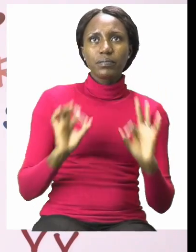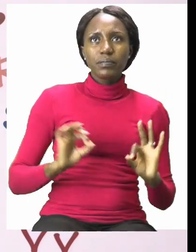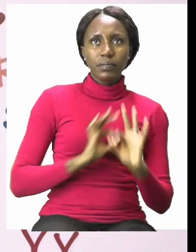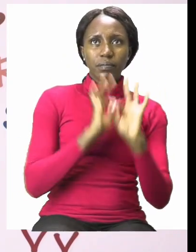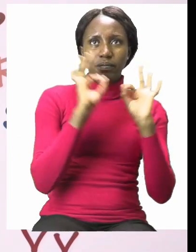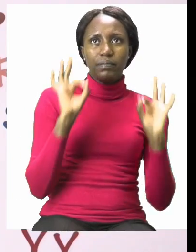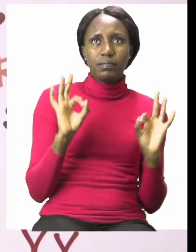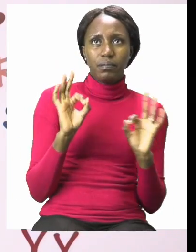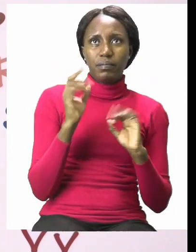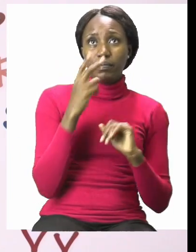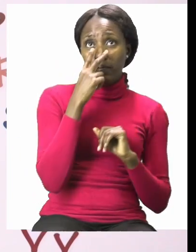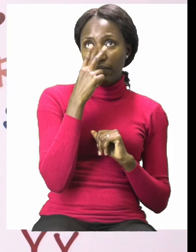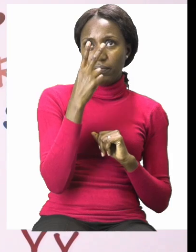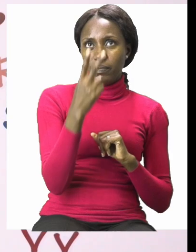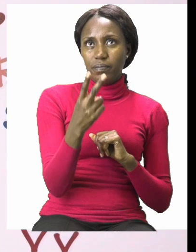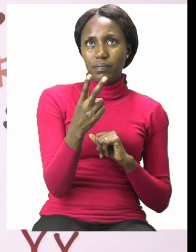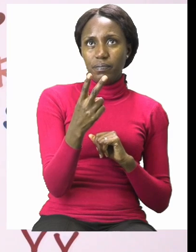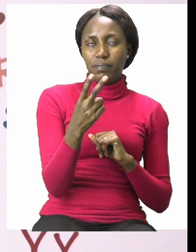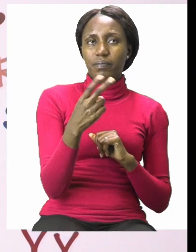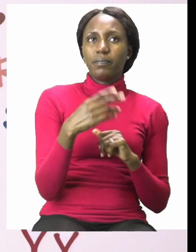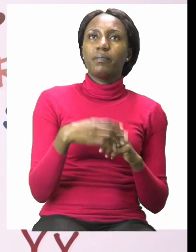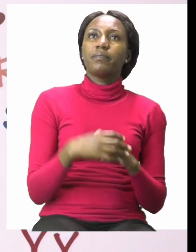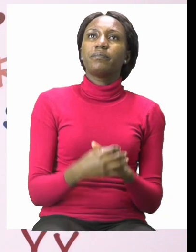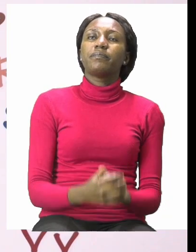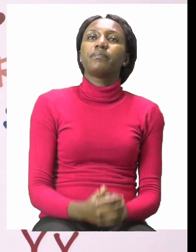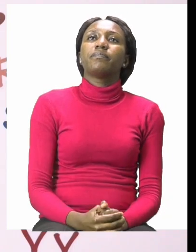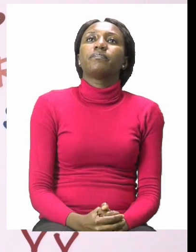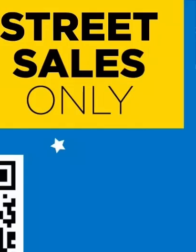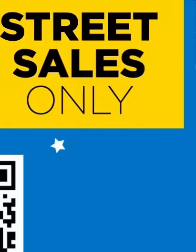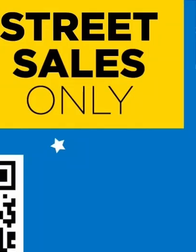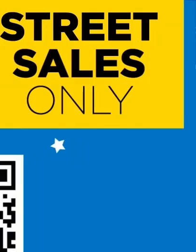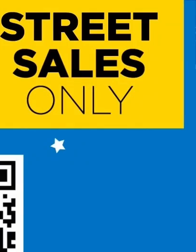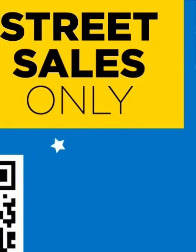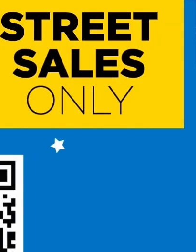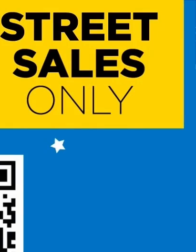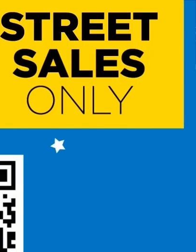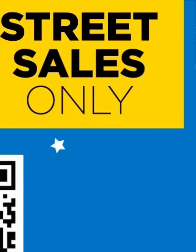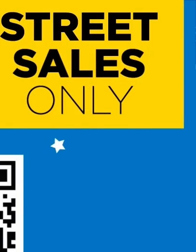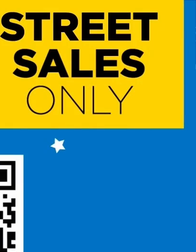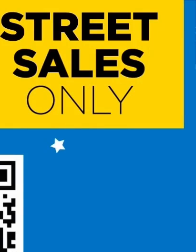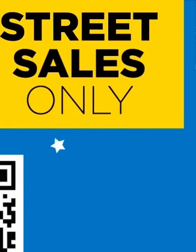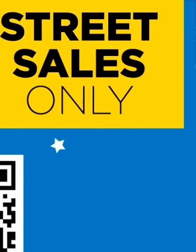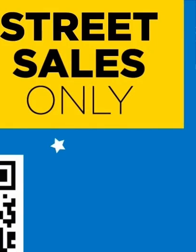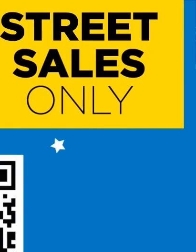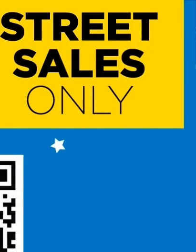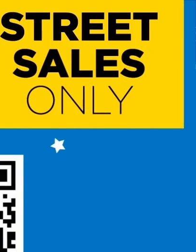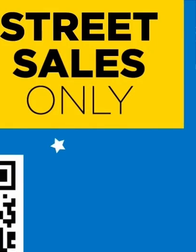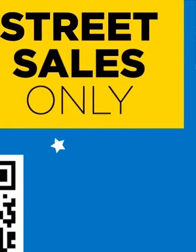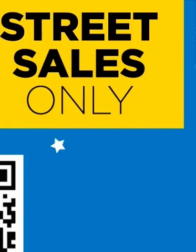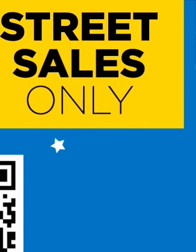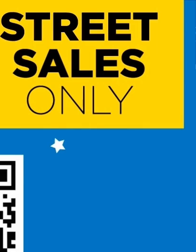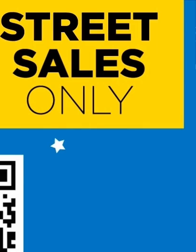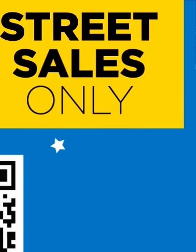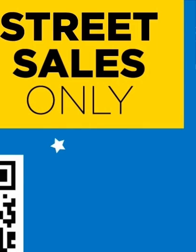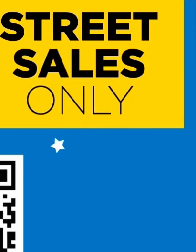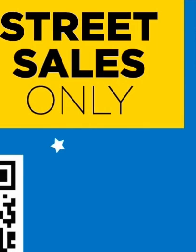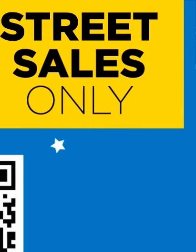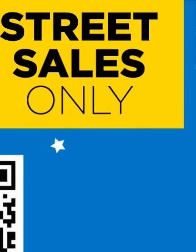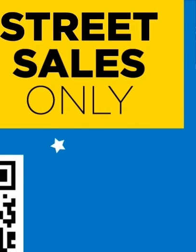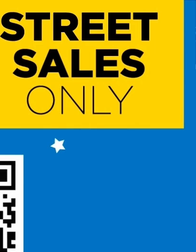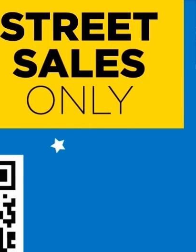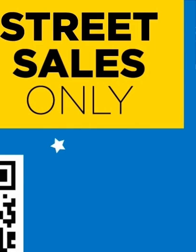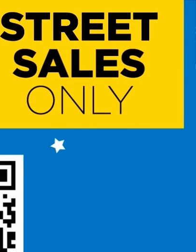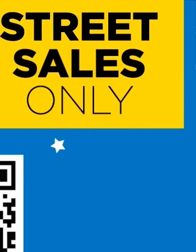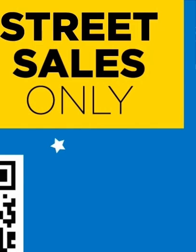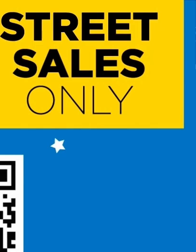will see you soon after the advert break. Follow us on MyZone Facebook Active Kids to watch your daily